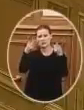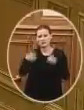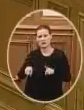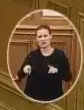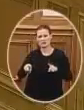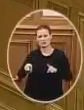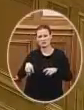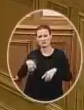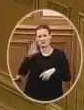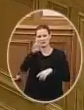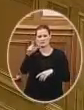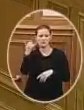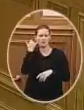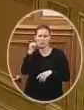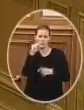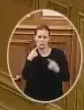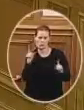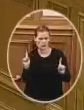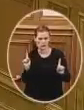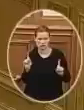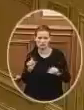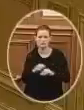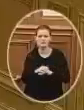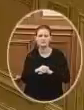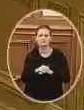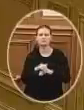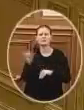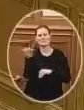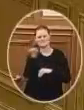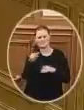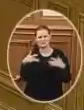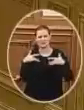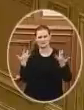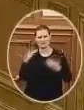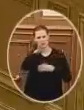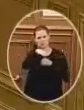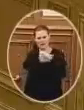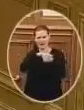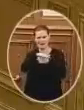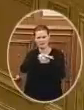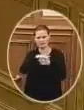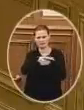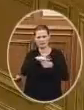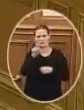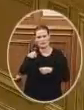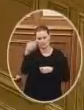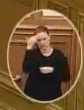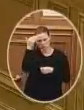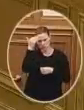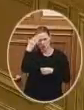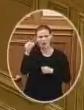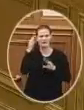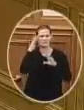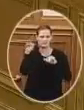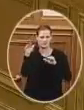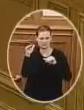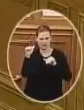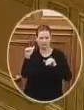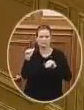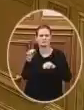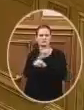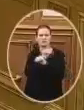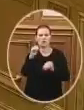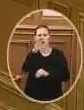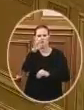similarly with the event down there, we need to know that's going to happen. We need to expect it. We need to plan for